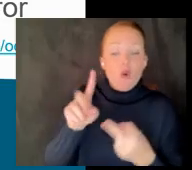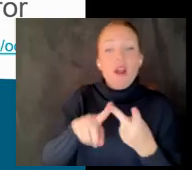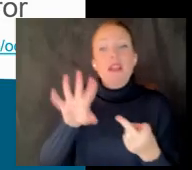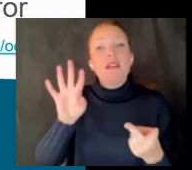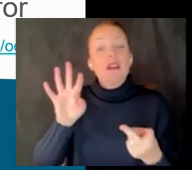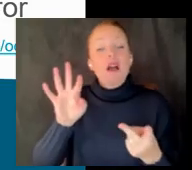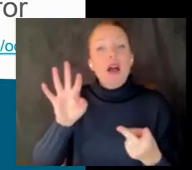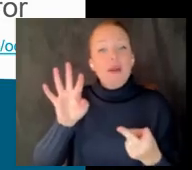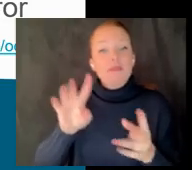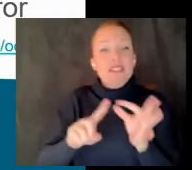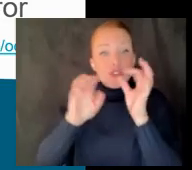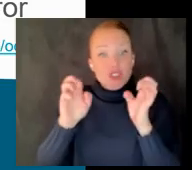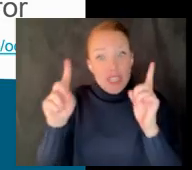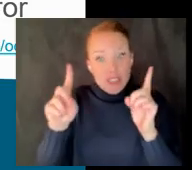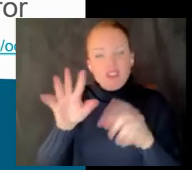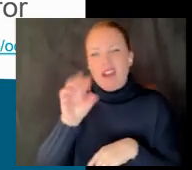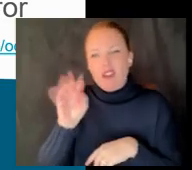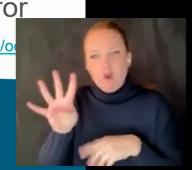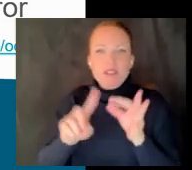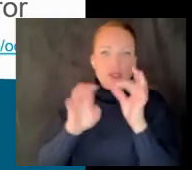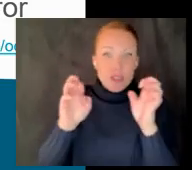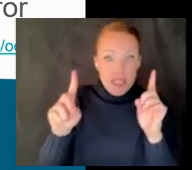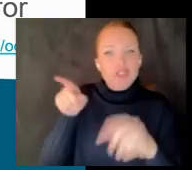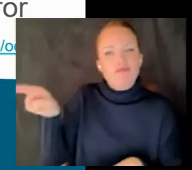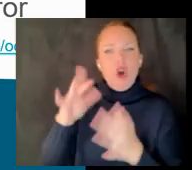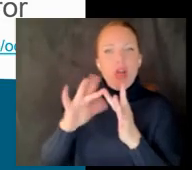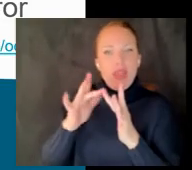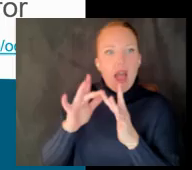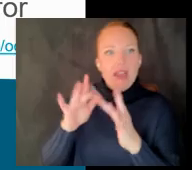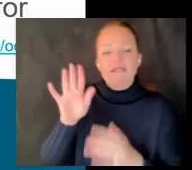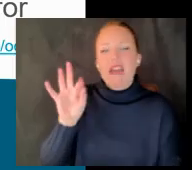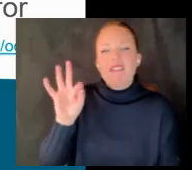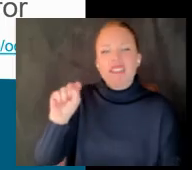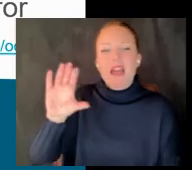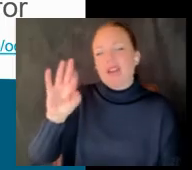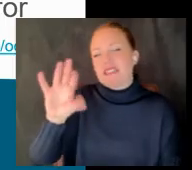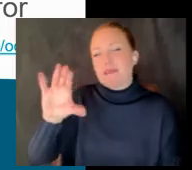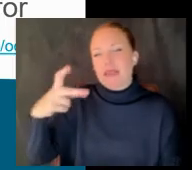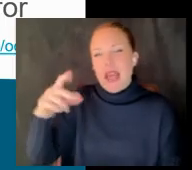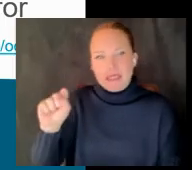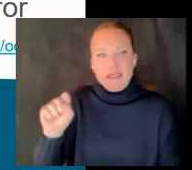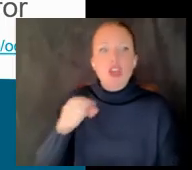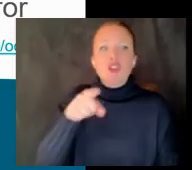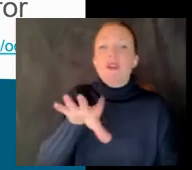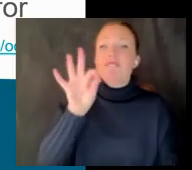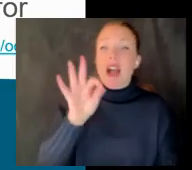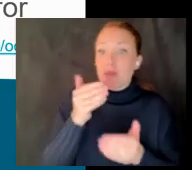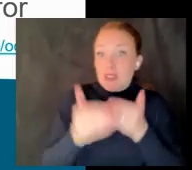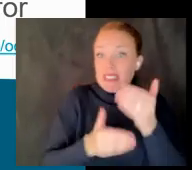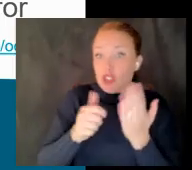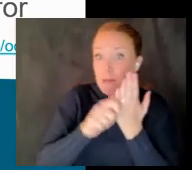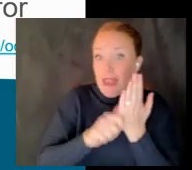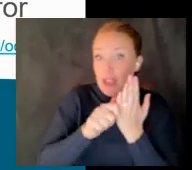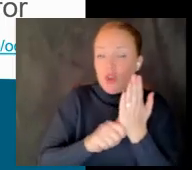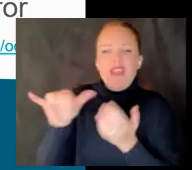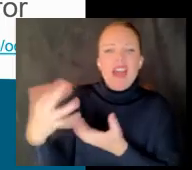FCPS website. You can find a variety of resources such as the Section 504 Procedures Manual that includes the Rehabilitation Act